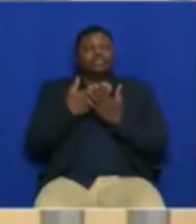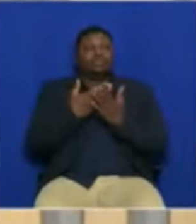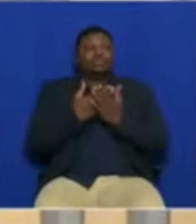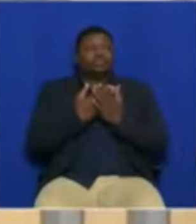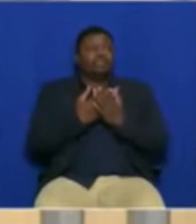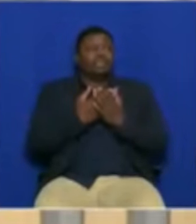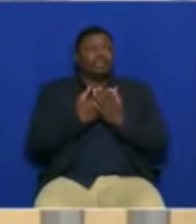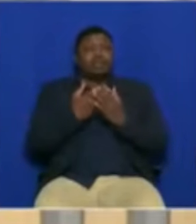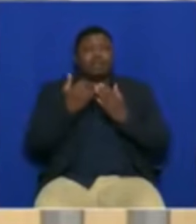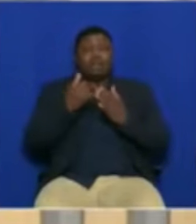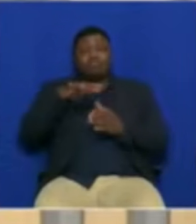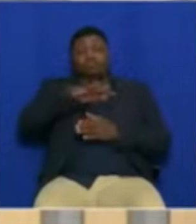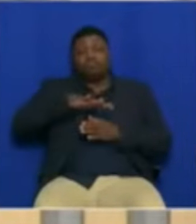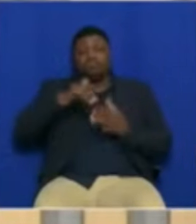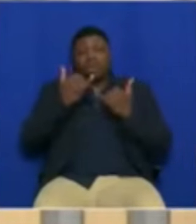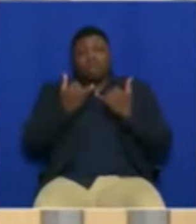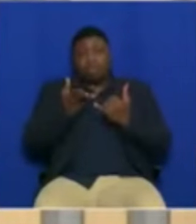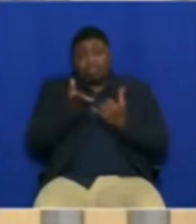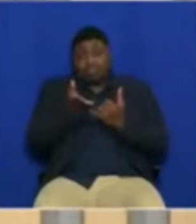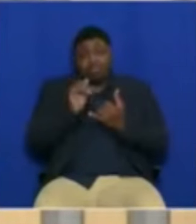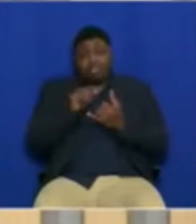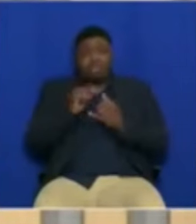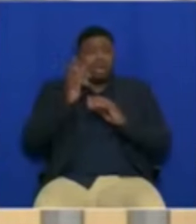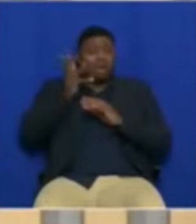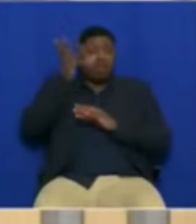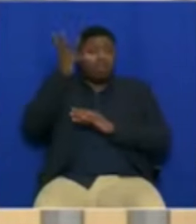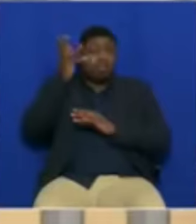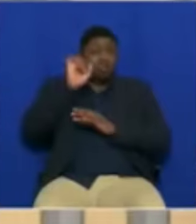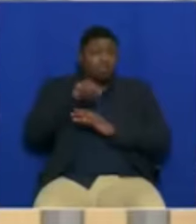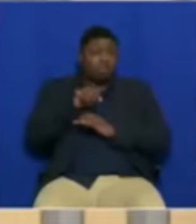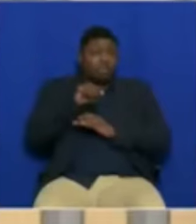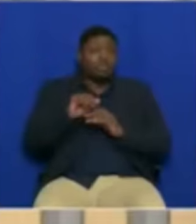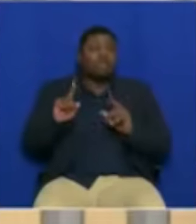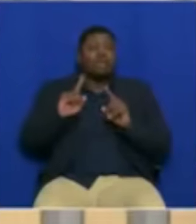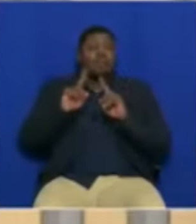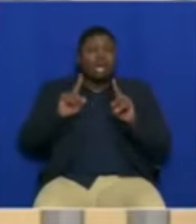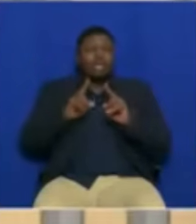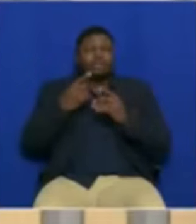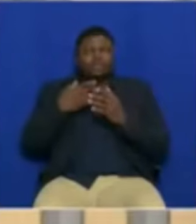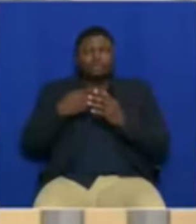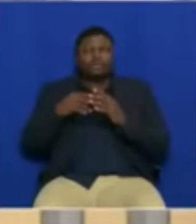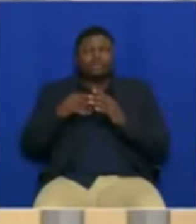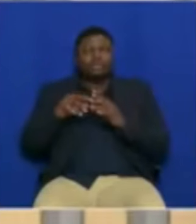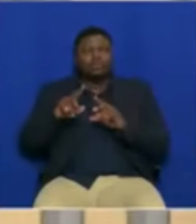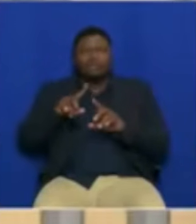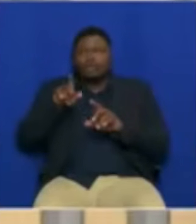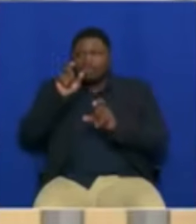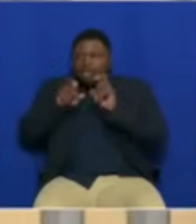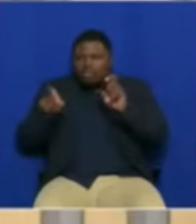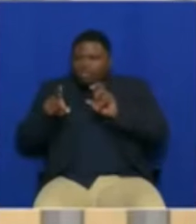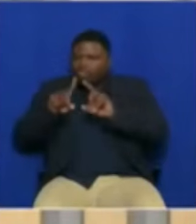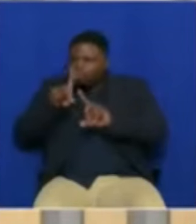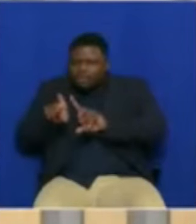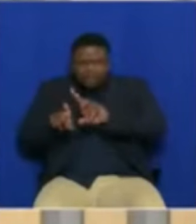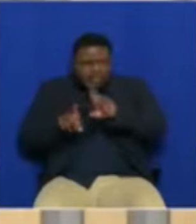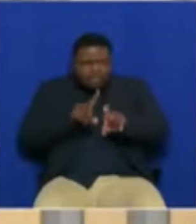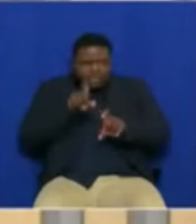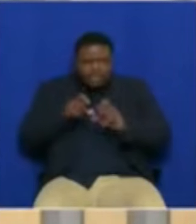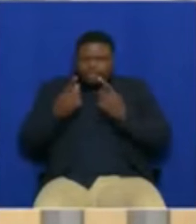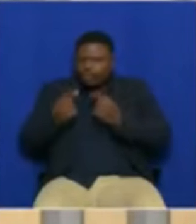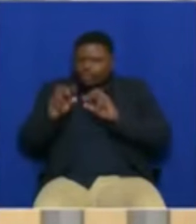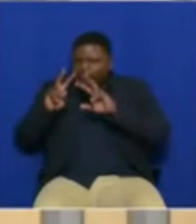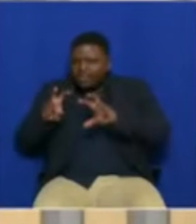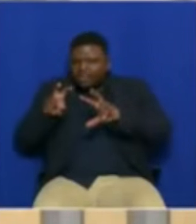You go, you speak to people, you investigate, and you take leads from there and you go